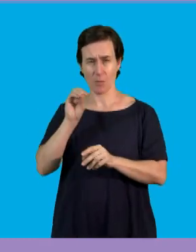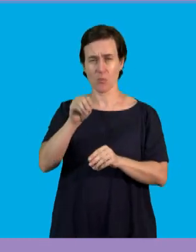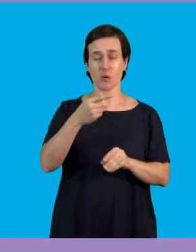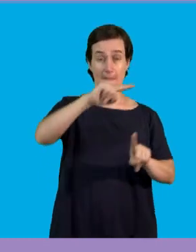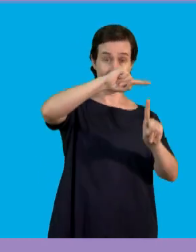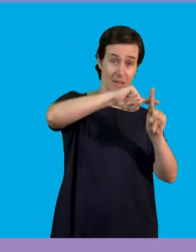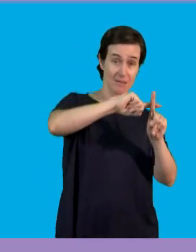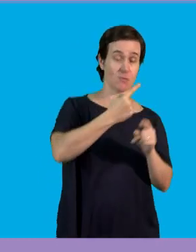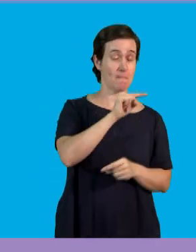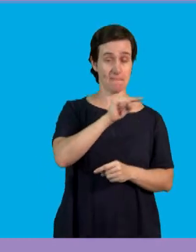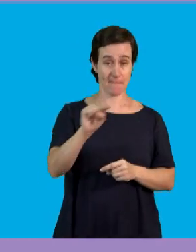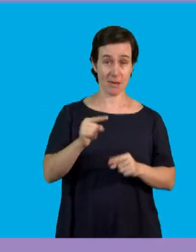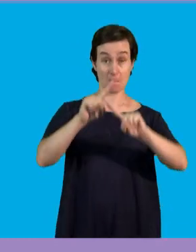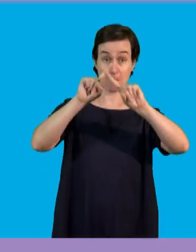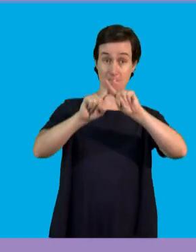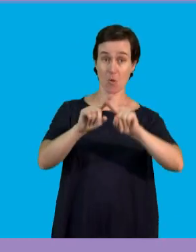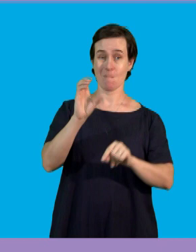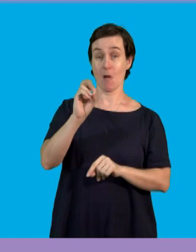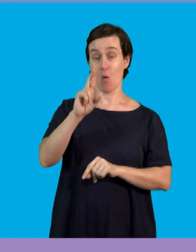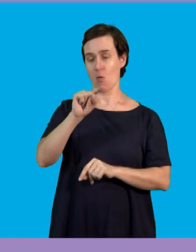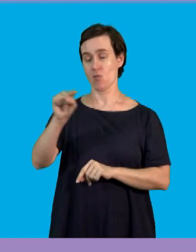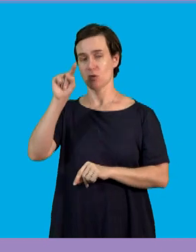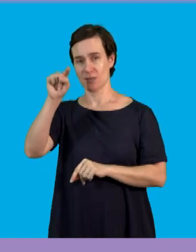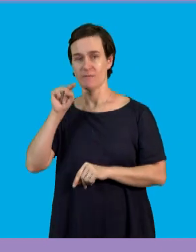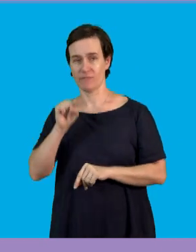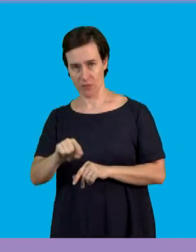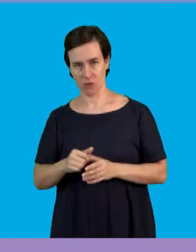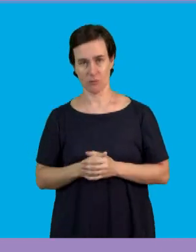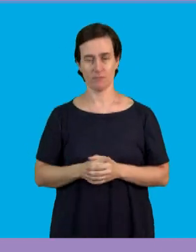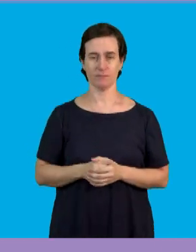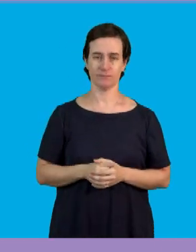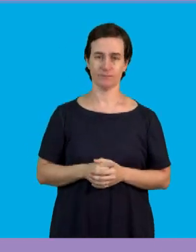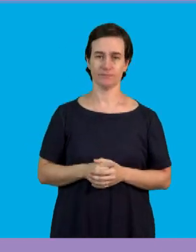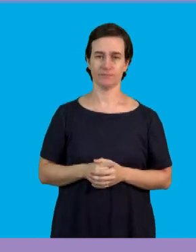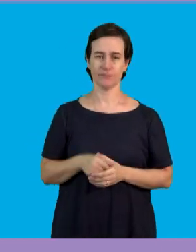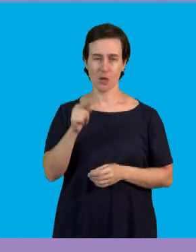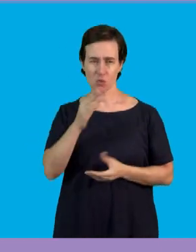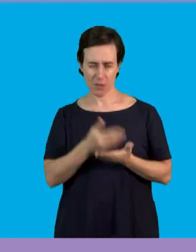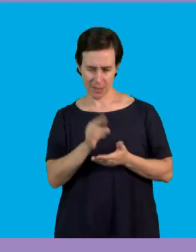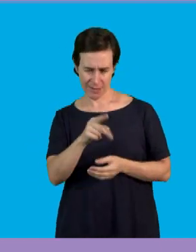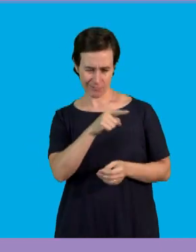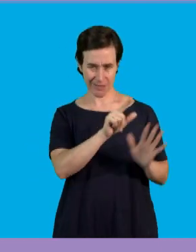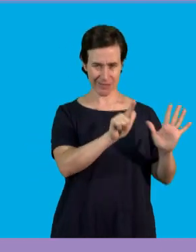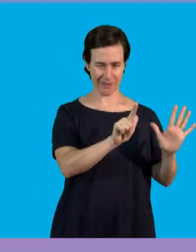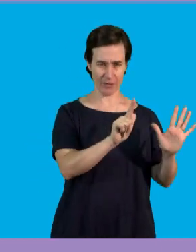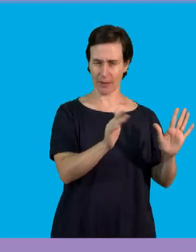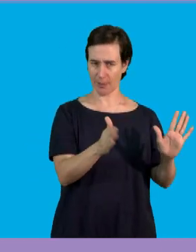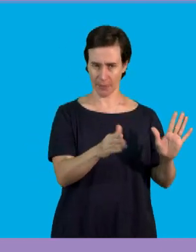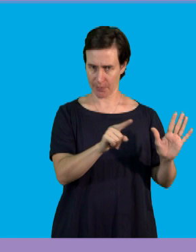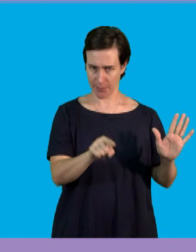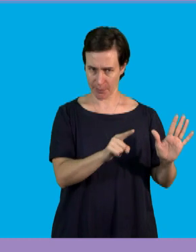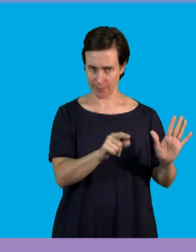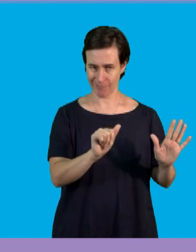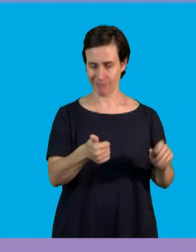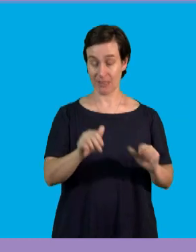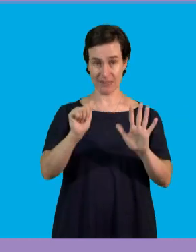a plus, a minus, a multiplication, or a division in the correct box. And you can see there we have 7,